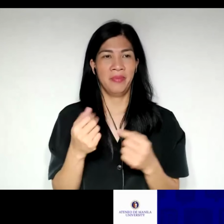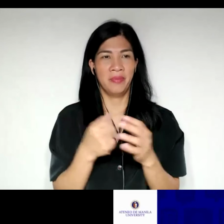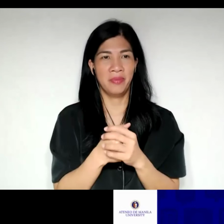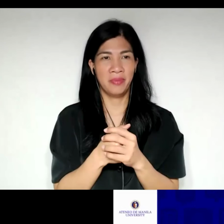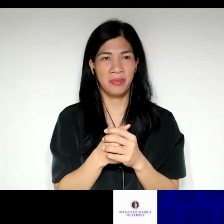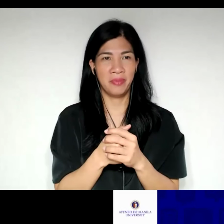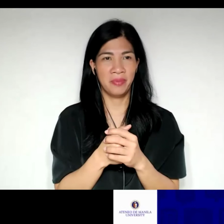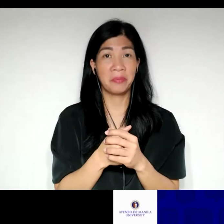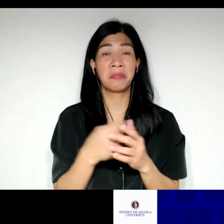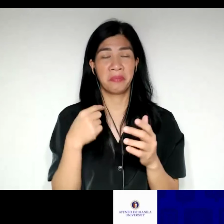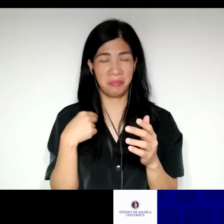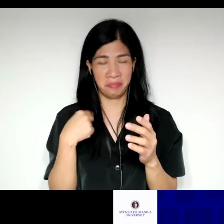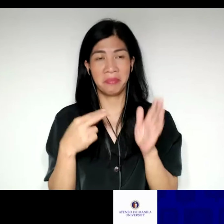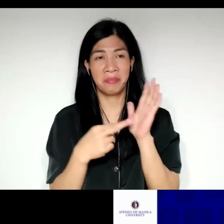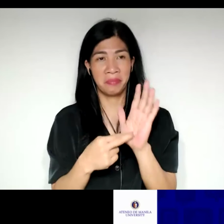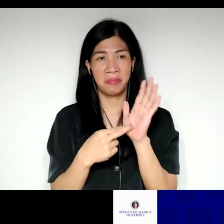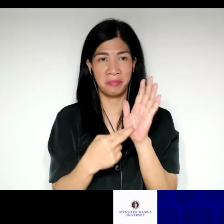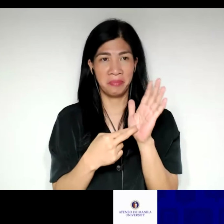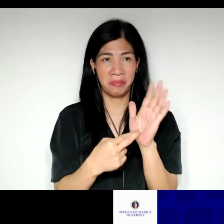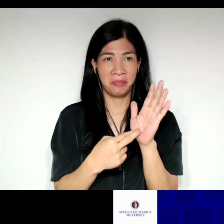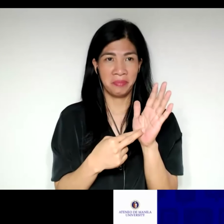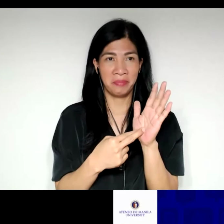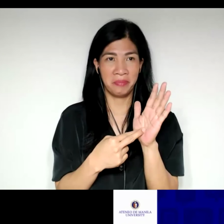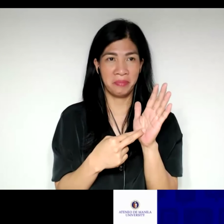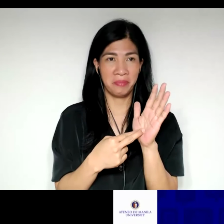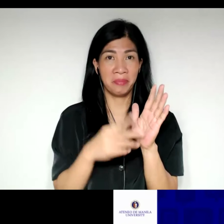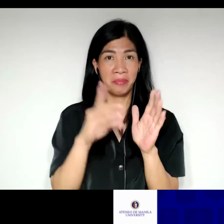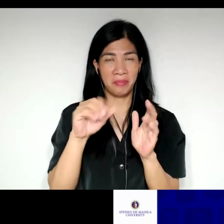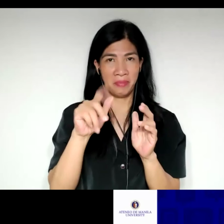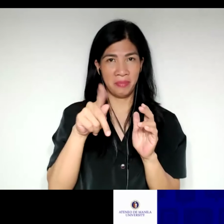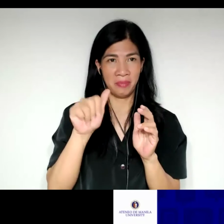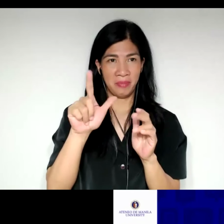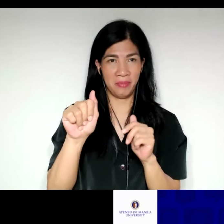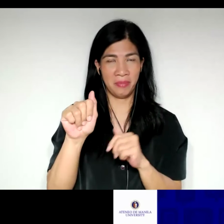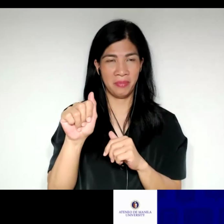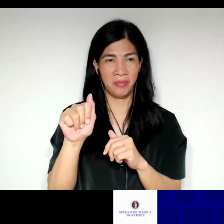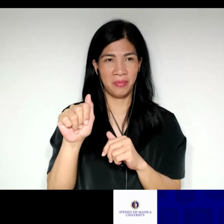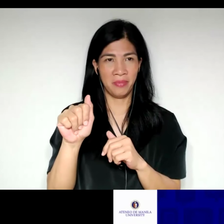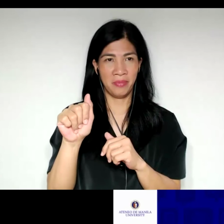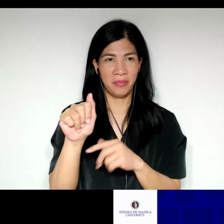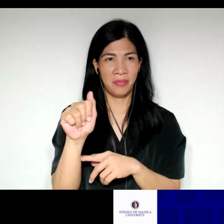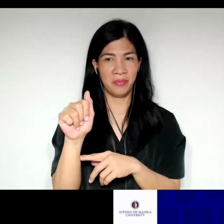can represent the I can represent DAKILA in this stance that